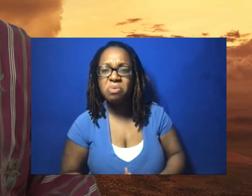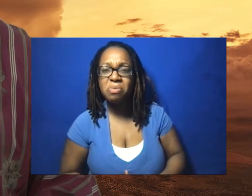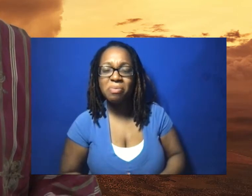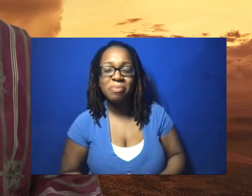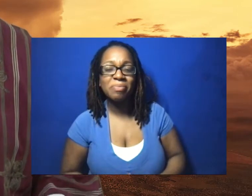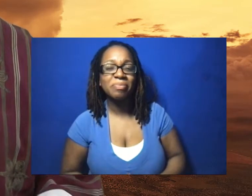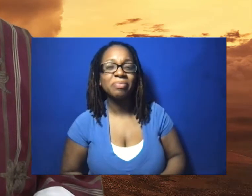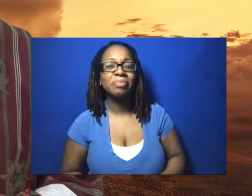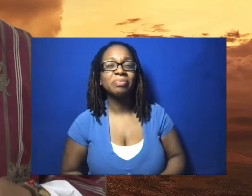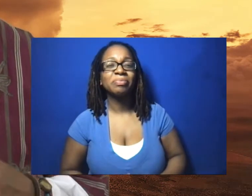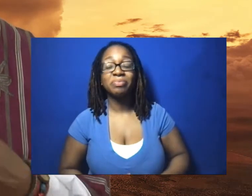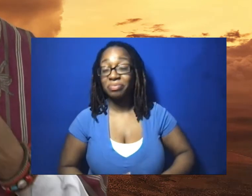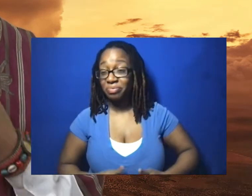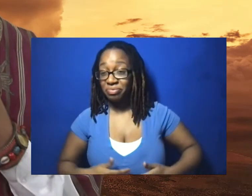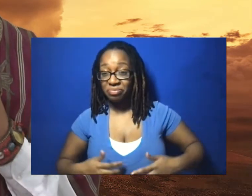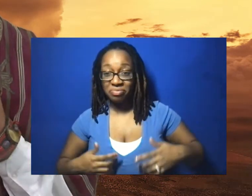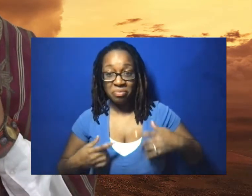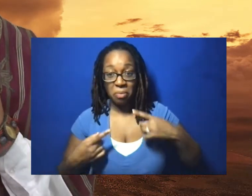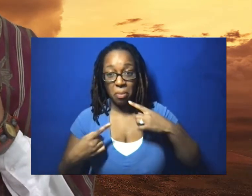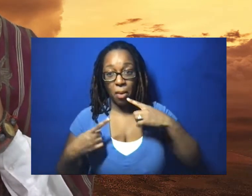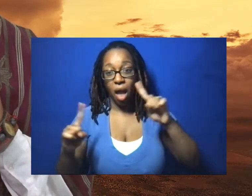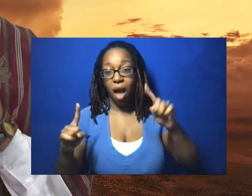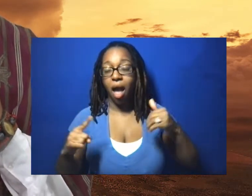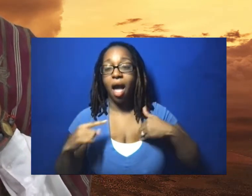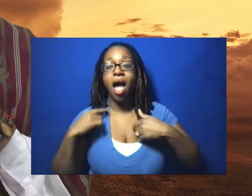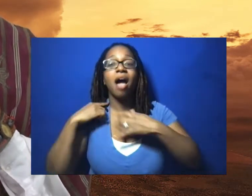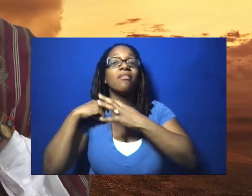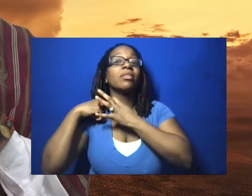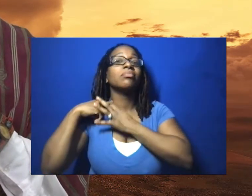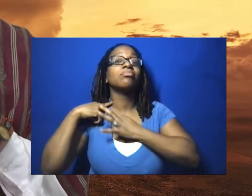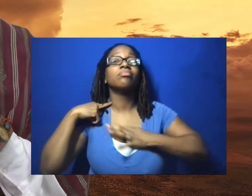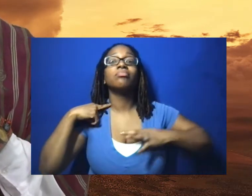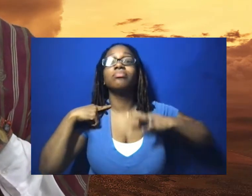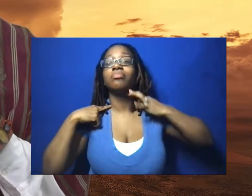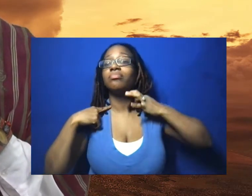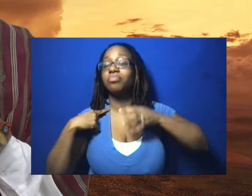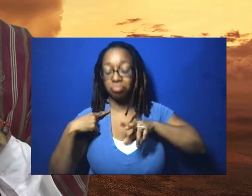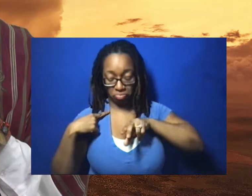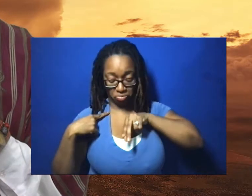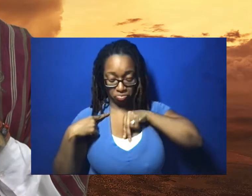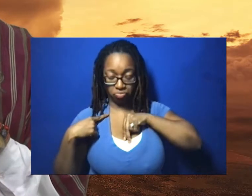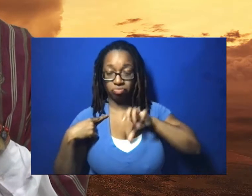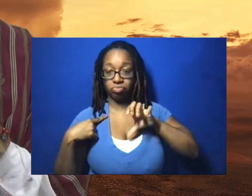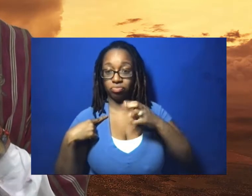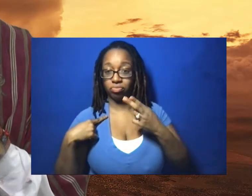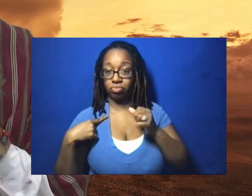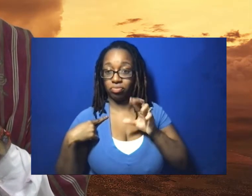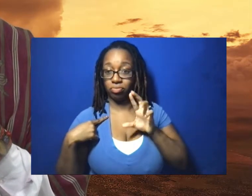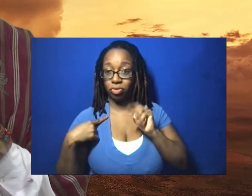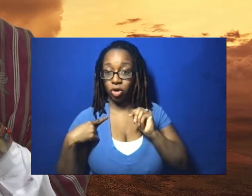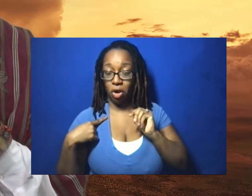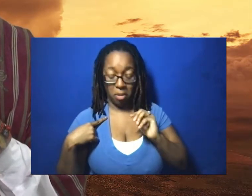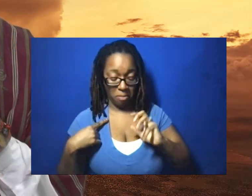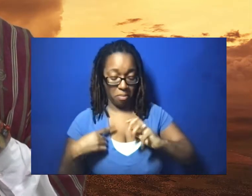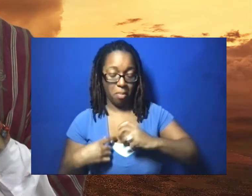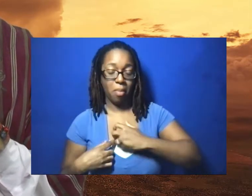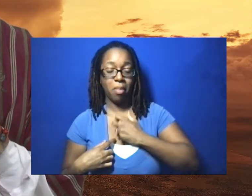Well, she touched a charm on her neck, and she closed her